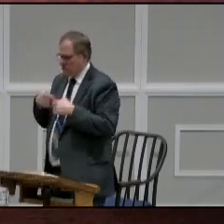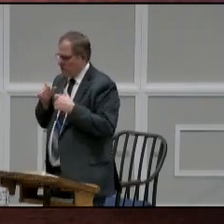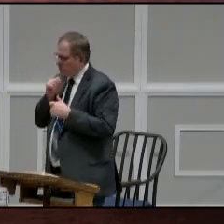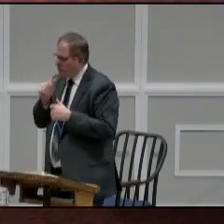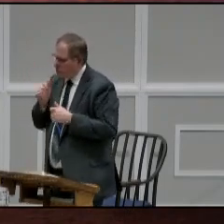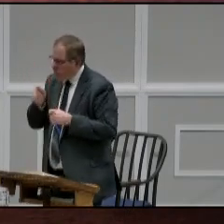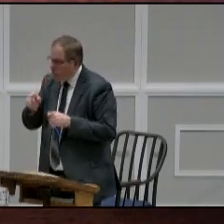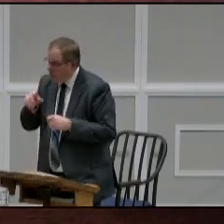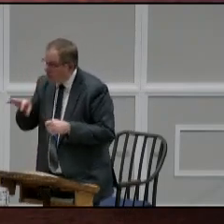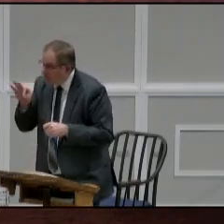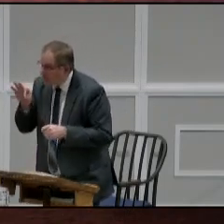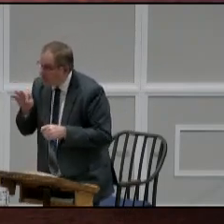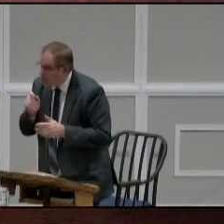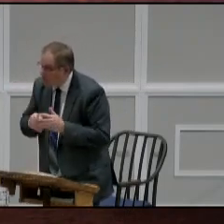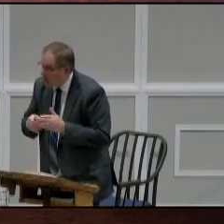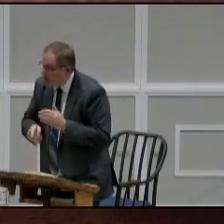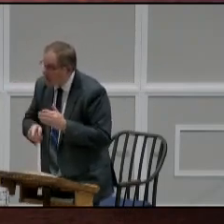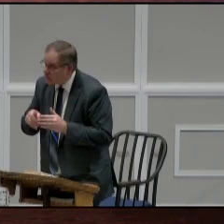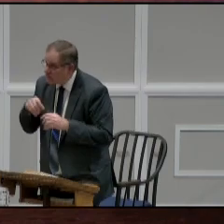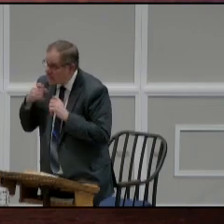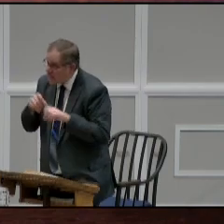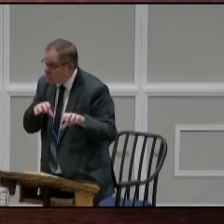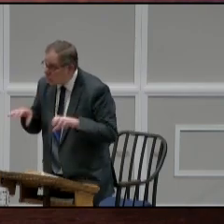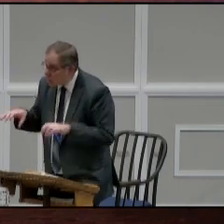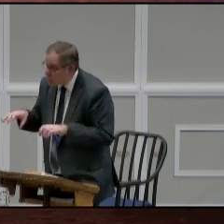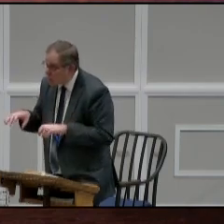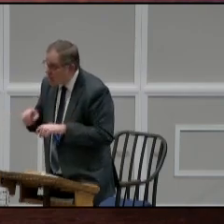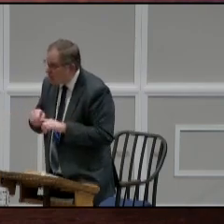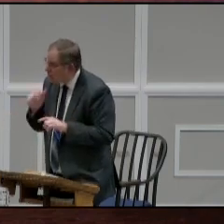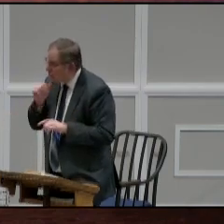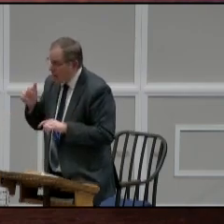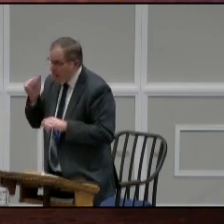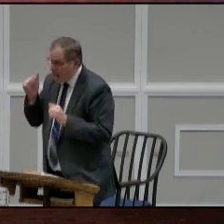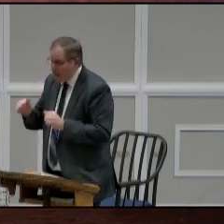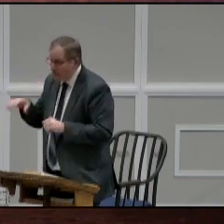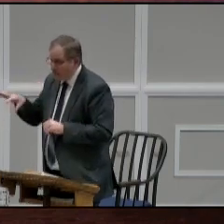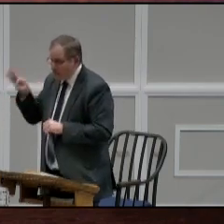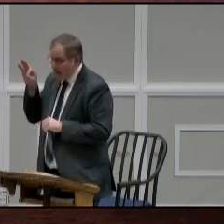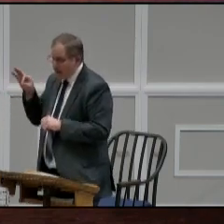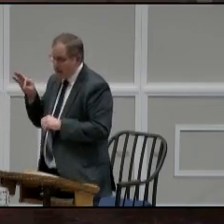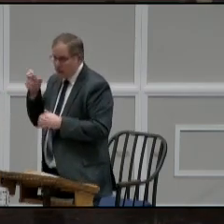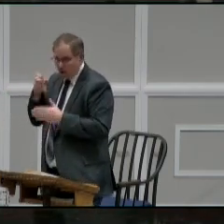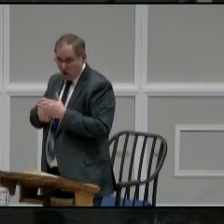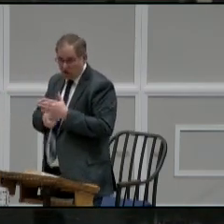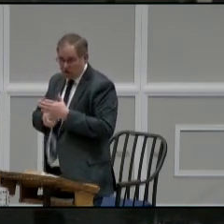your consequences, and there will be a bill to pay when we turn away from God Almighty.